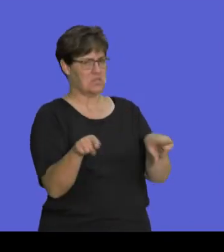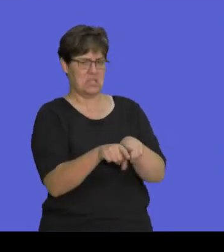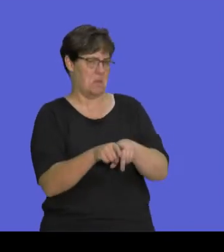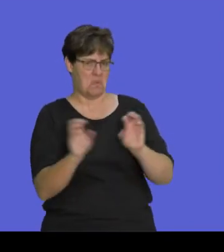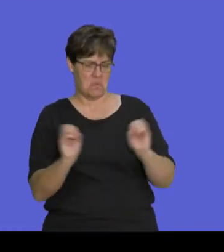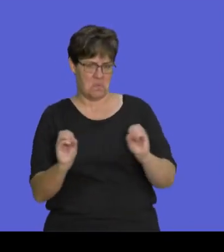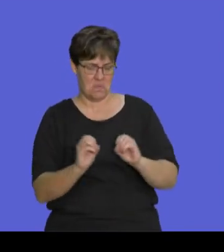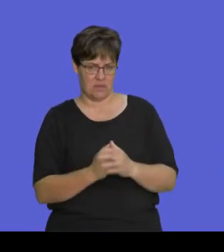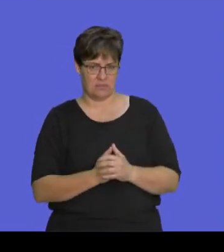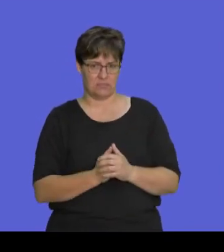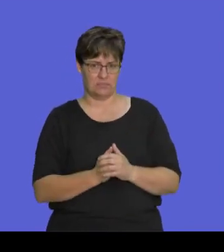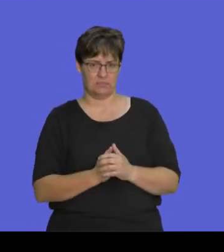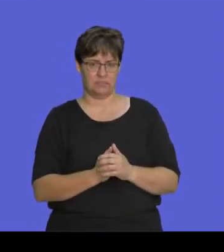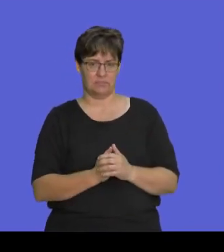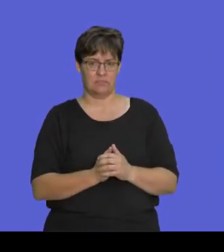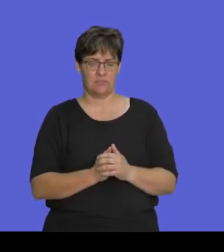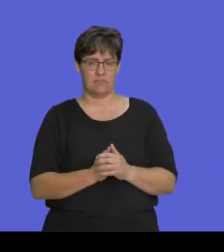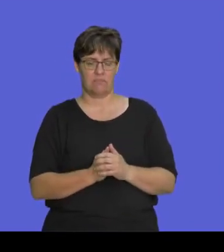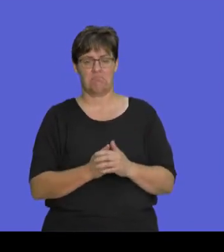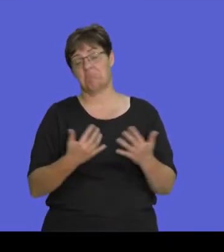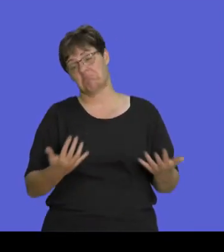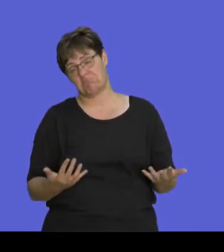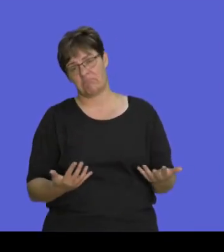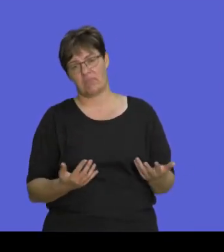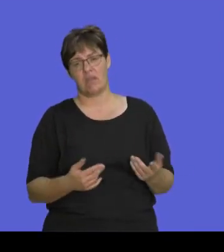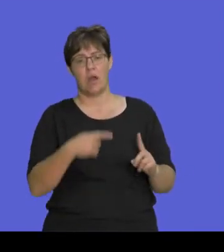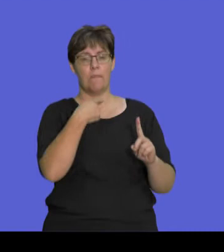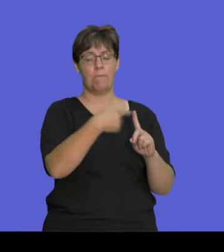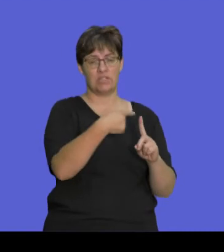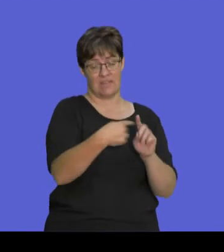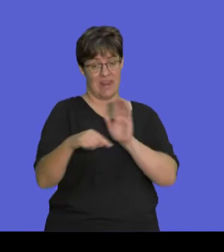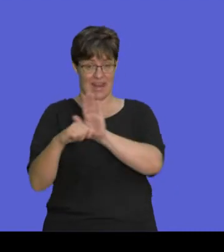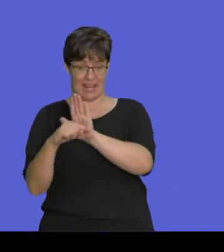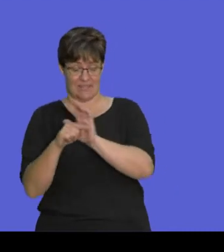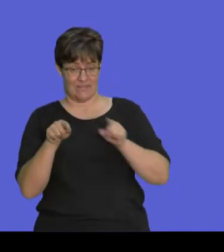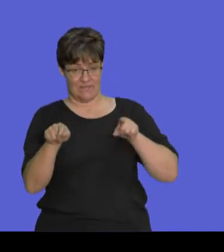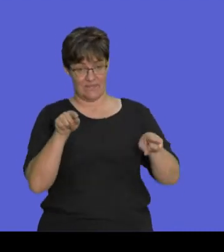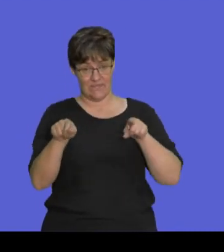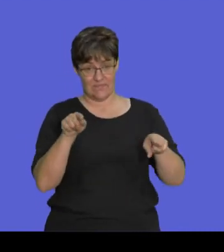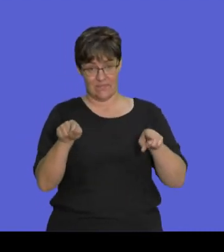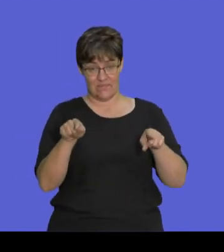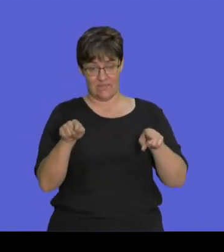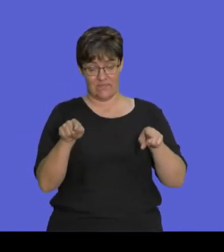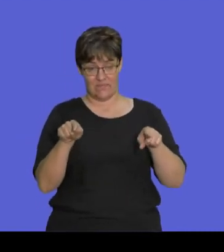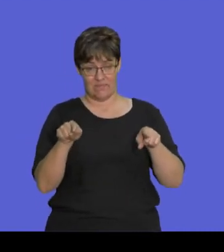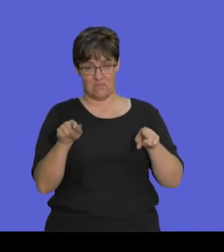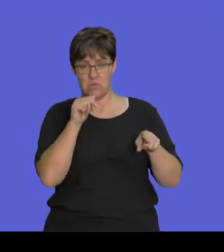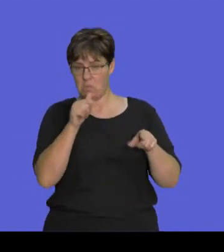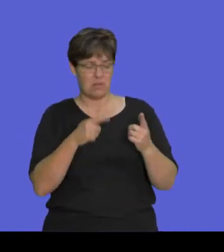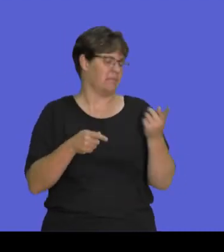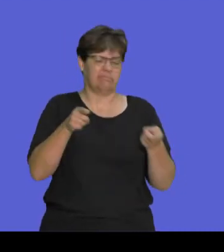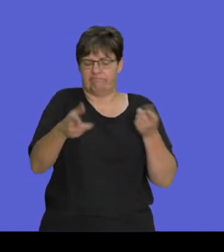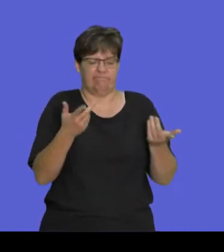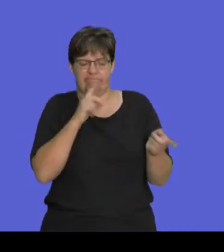If, say, we've got a positive and a negative, whether which one is the first, it doesn't matter. The fact remains that